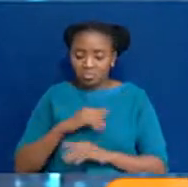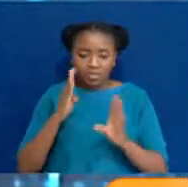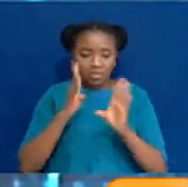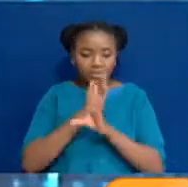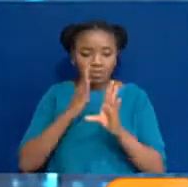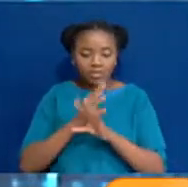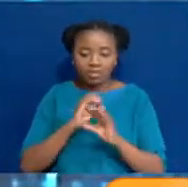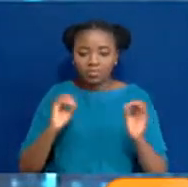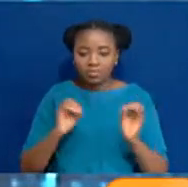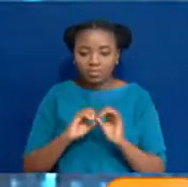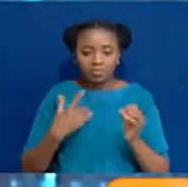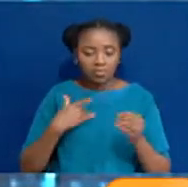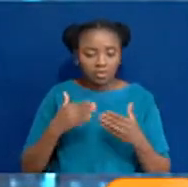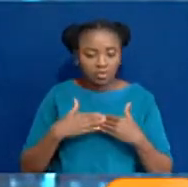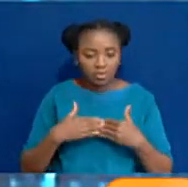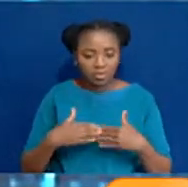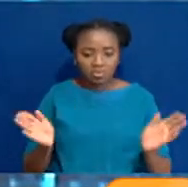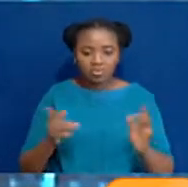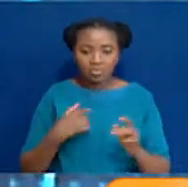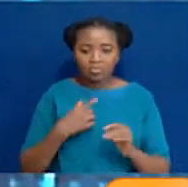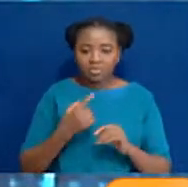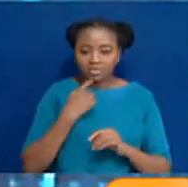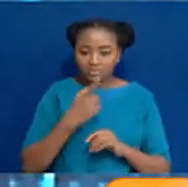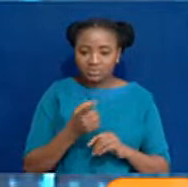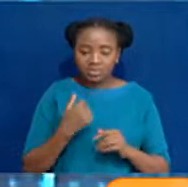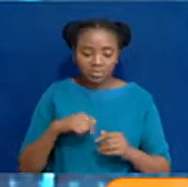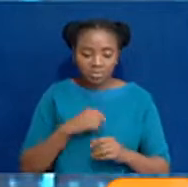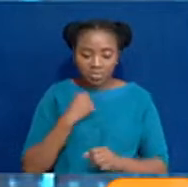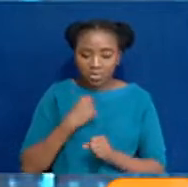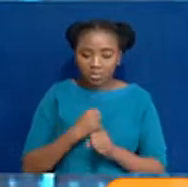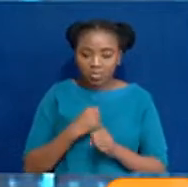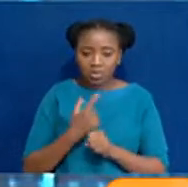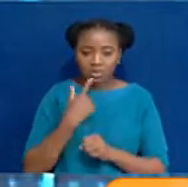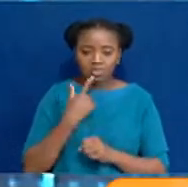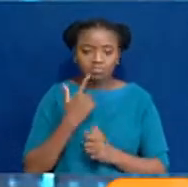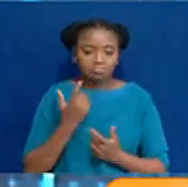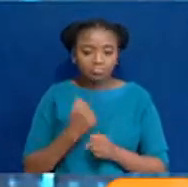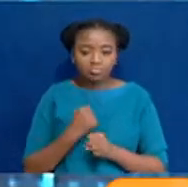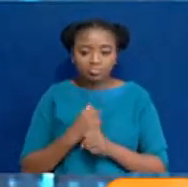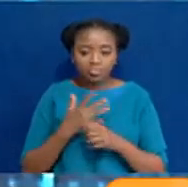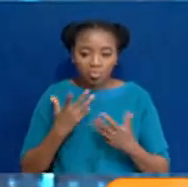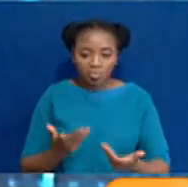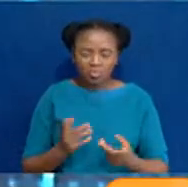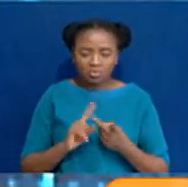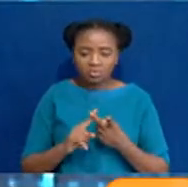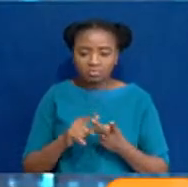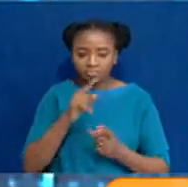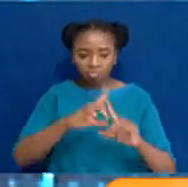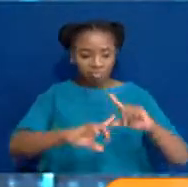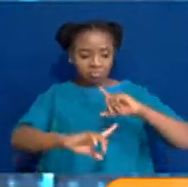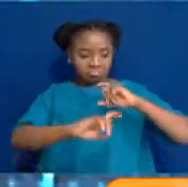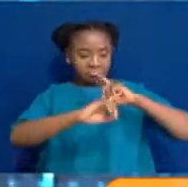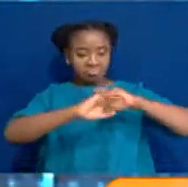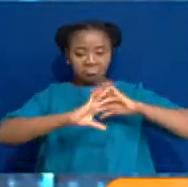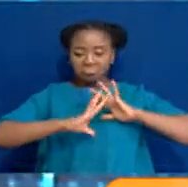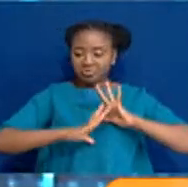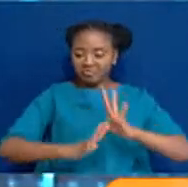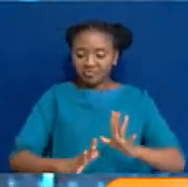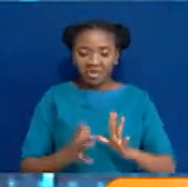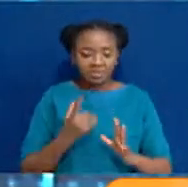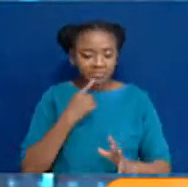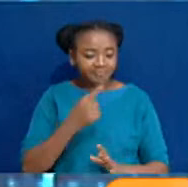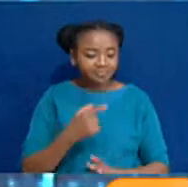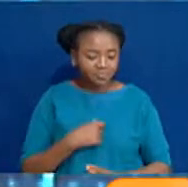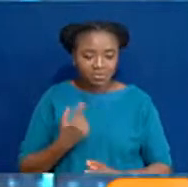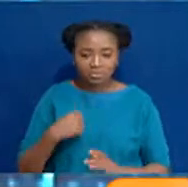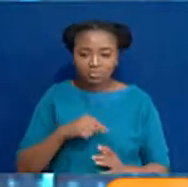on reporting what we are doing as government. We will welcome positive criticism. Where we need to improve, we